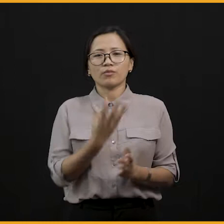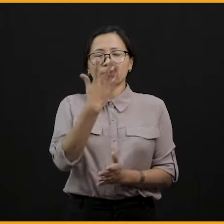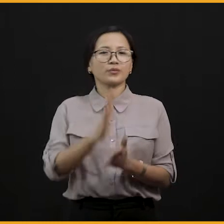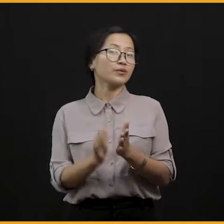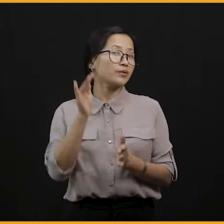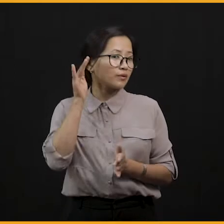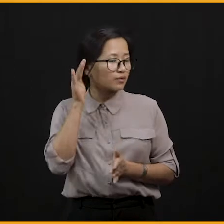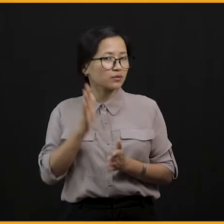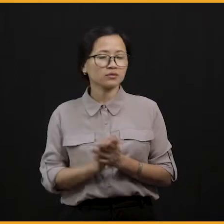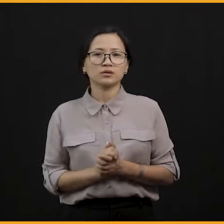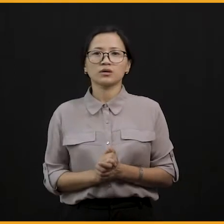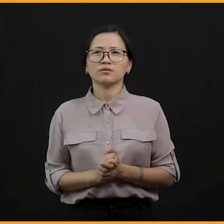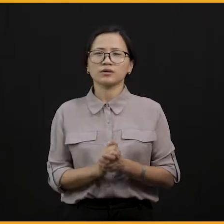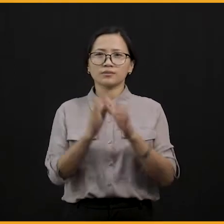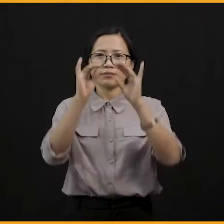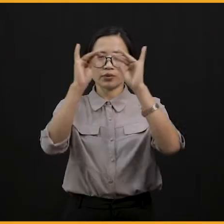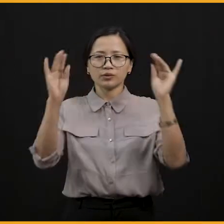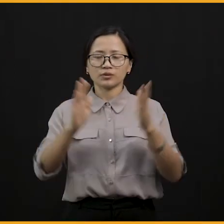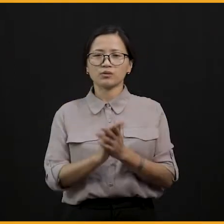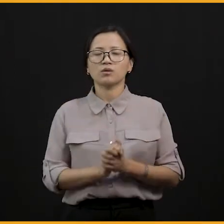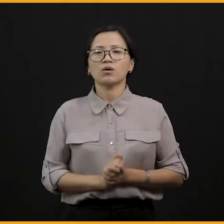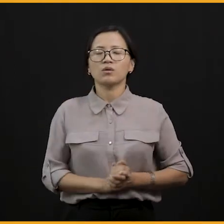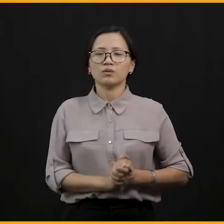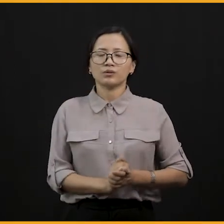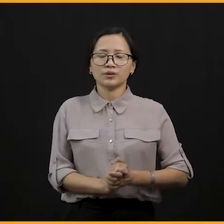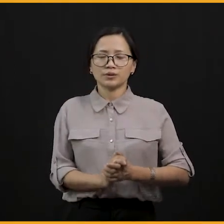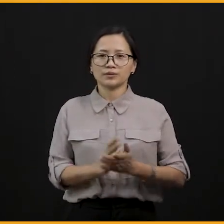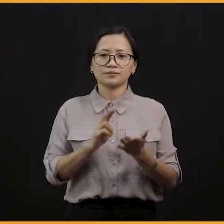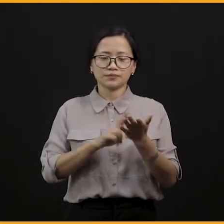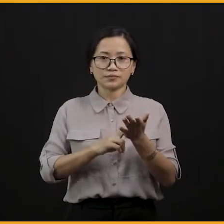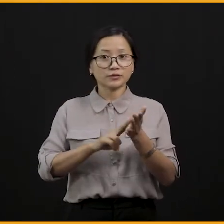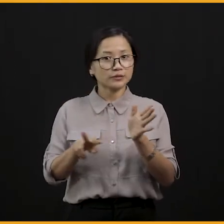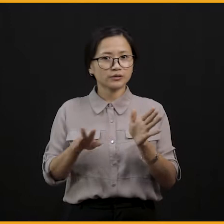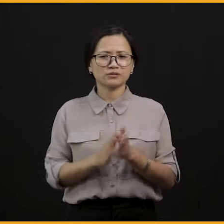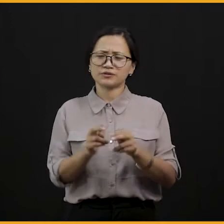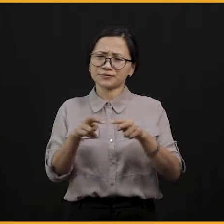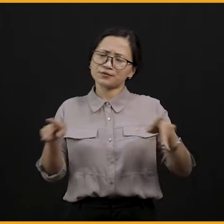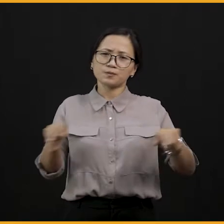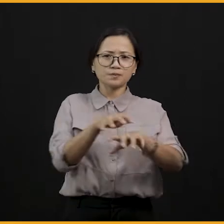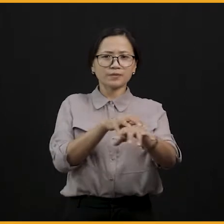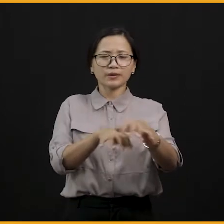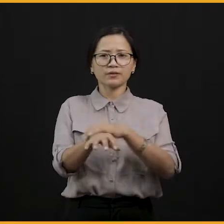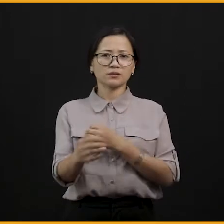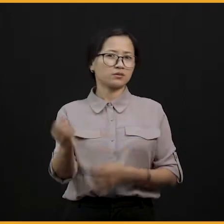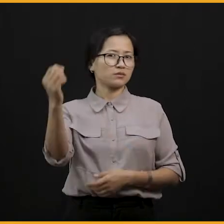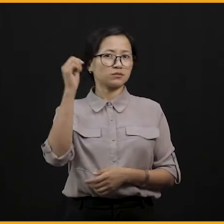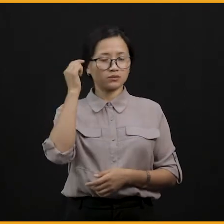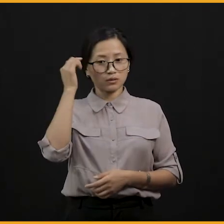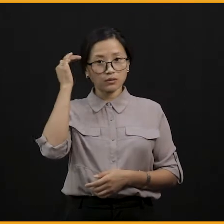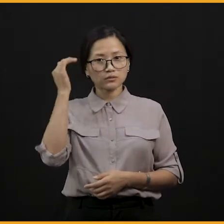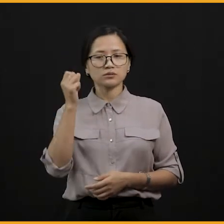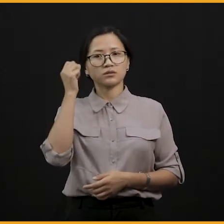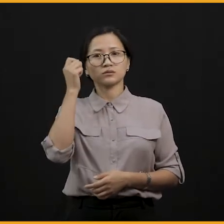Or we hear the sounds of nature, the sound of different animals. Do you understand